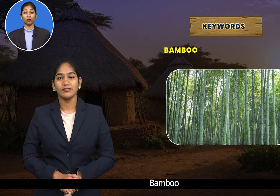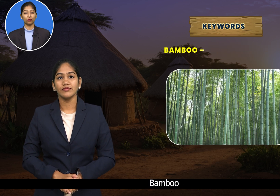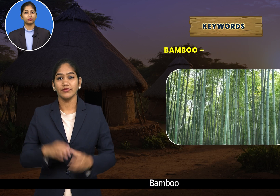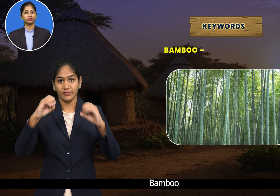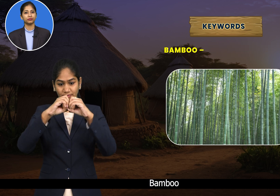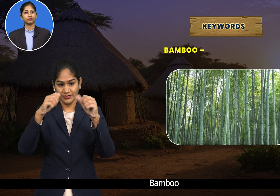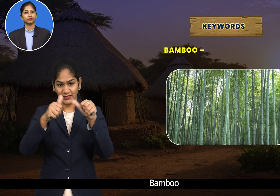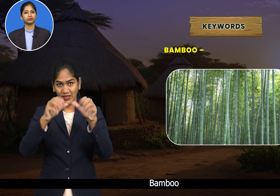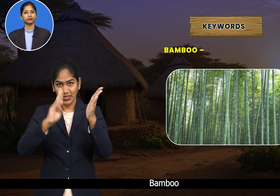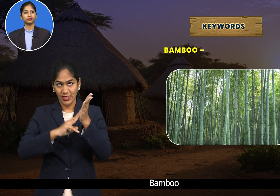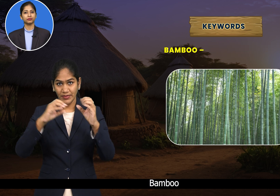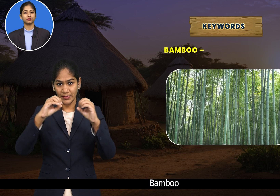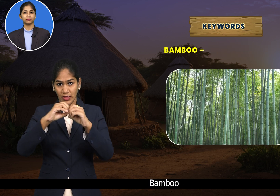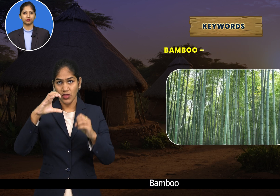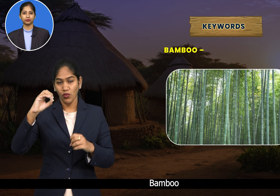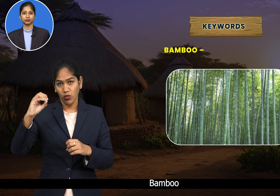Bamboo.